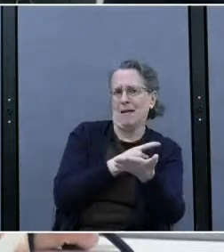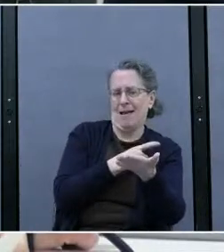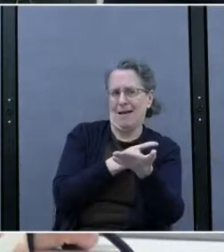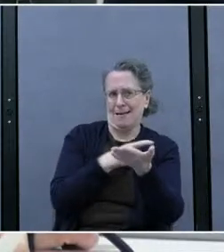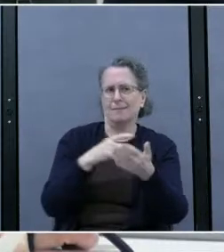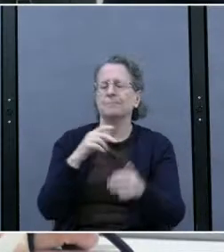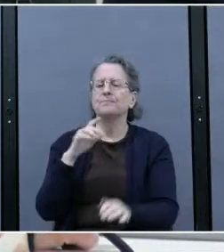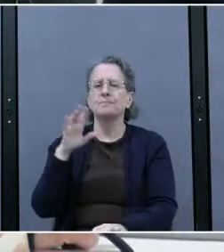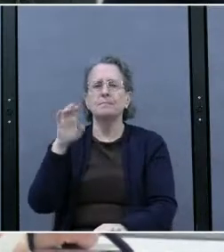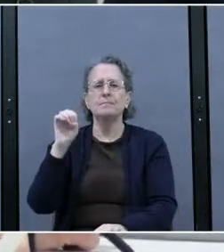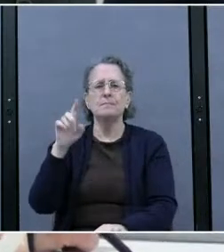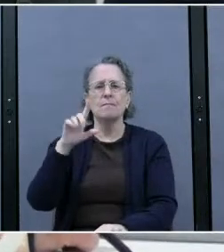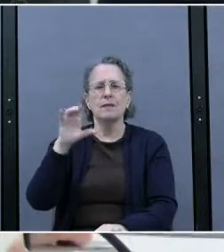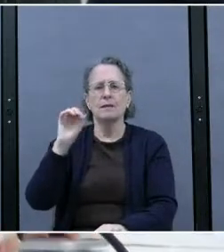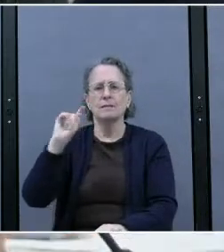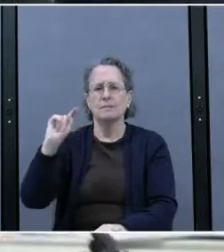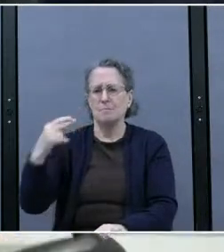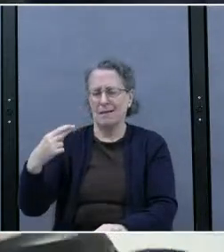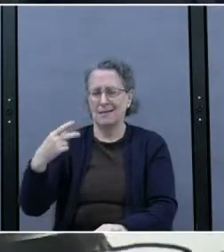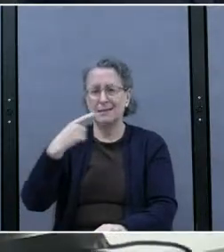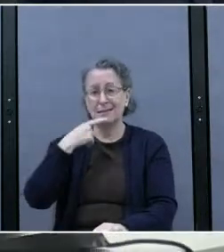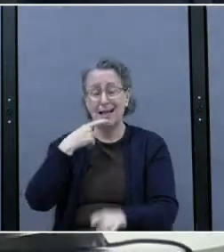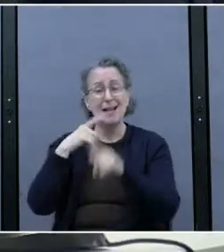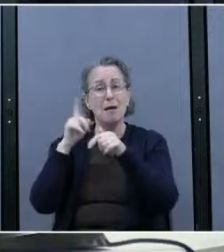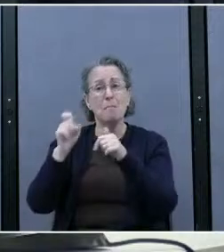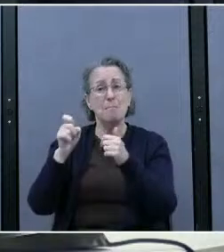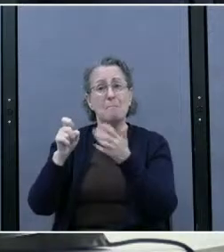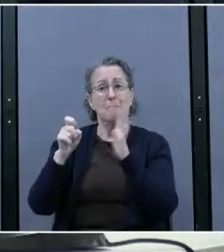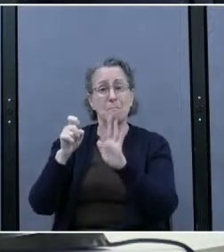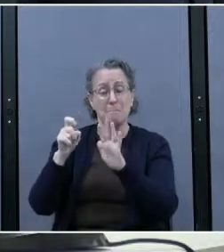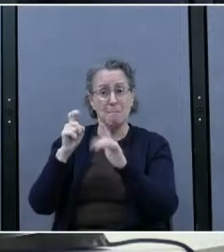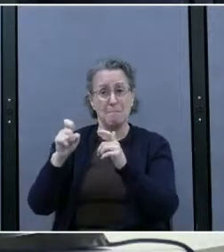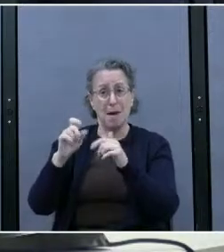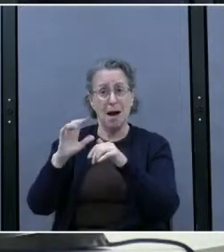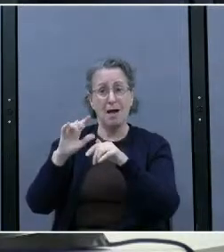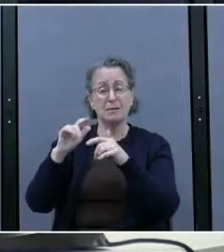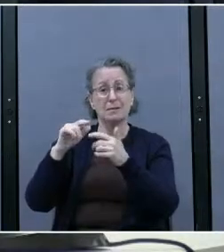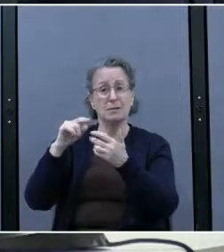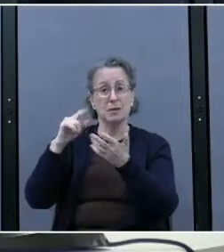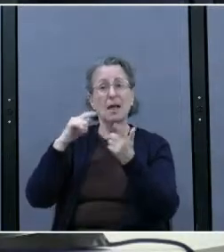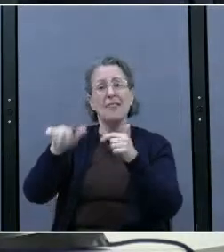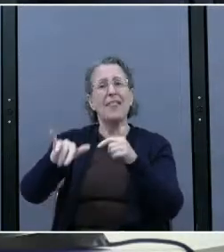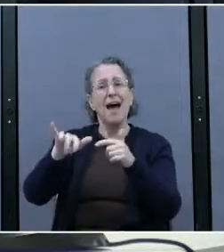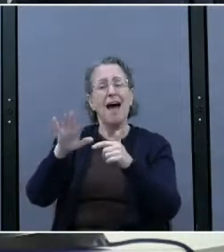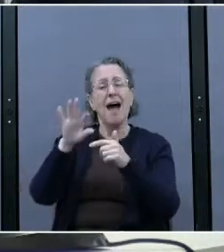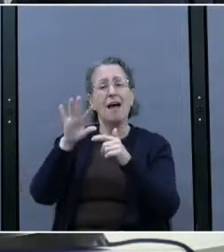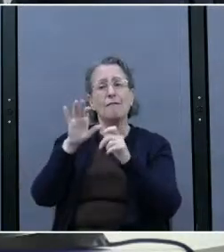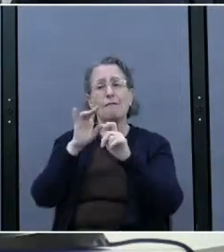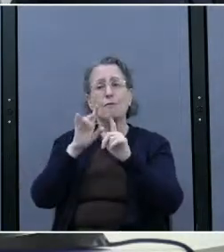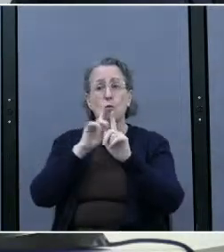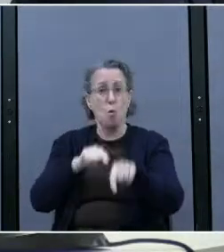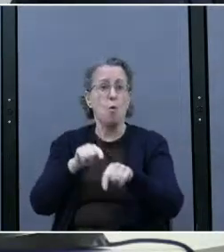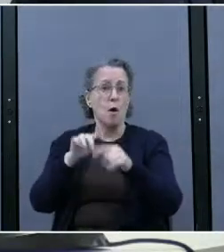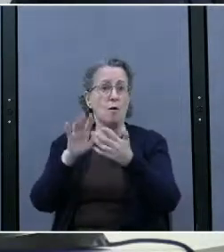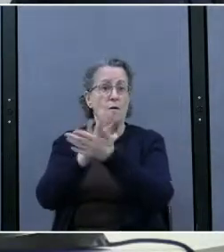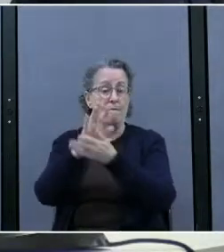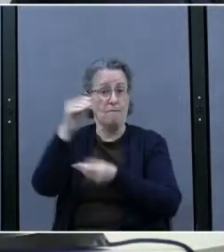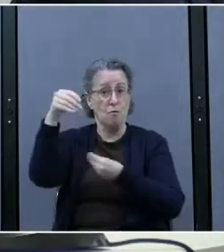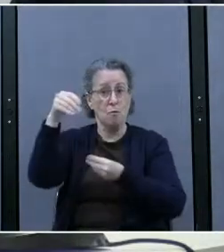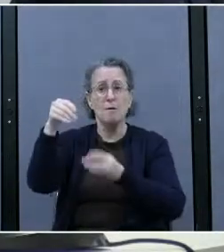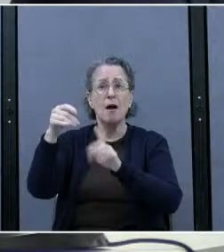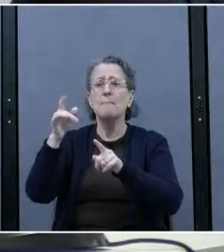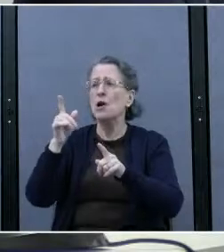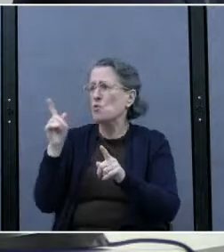rdavidson@wsesdvt.org by Friday, March 21st. Where would one find this form electronically? That's a great question.